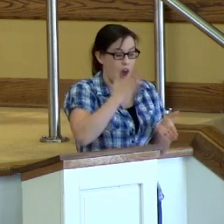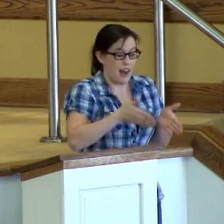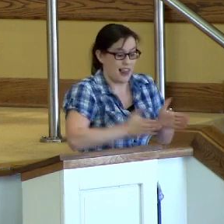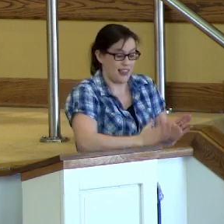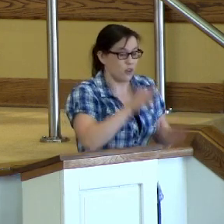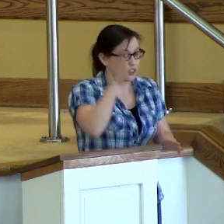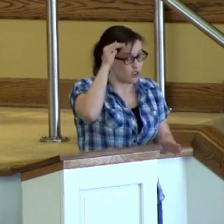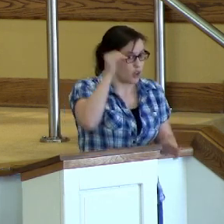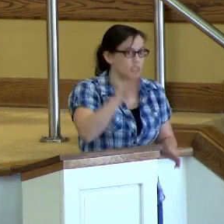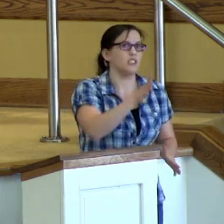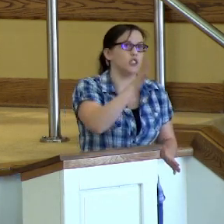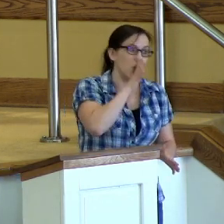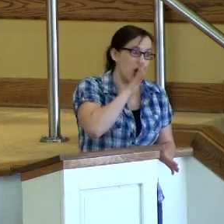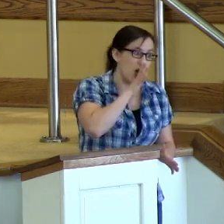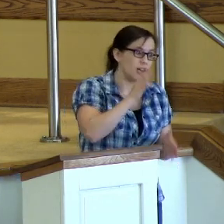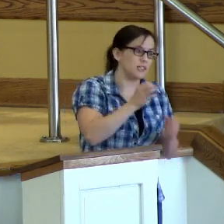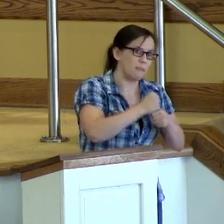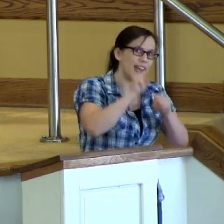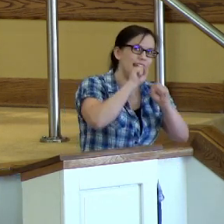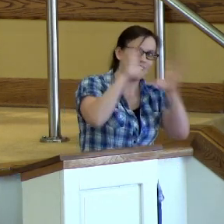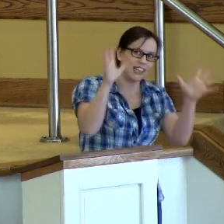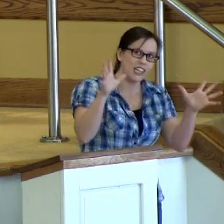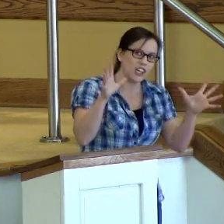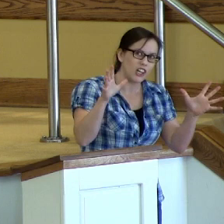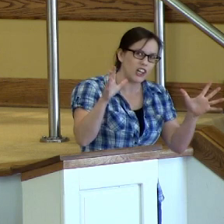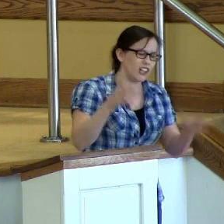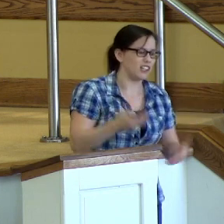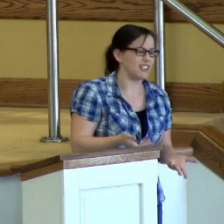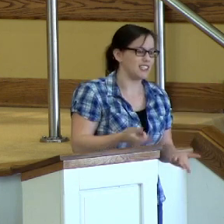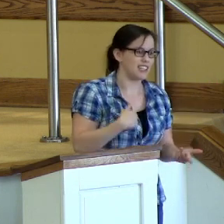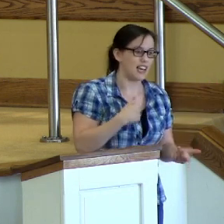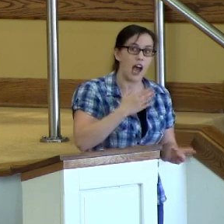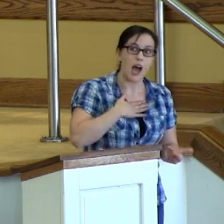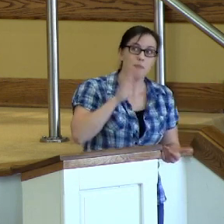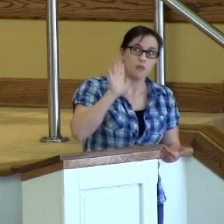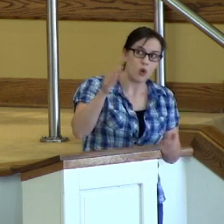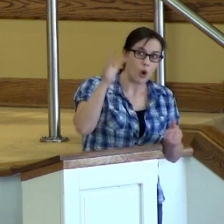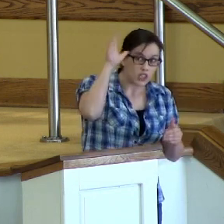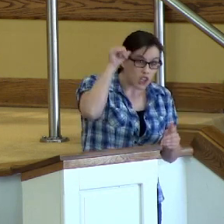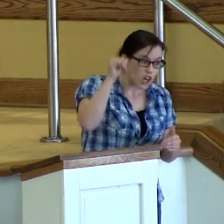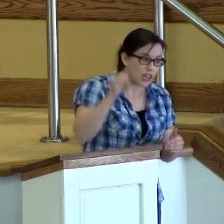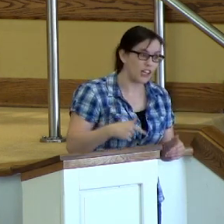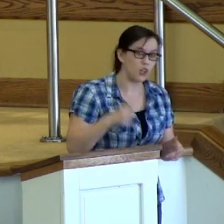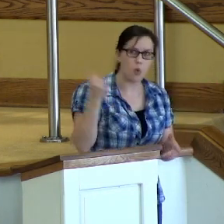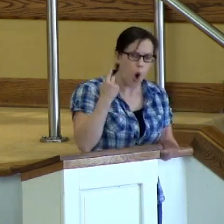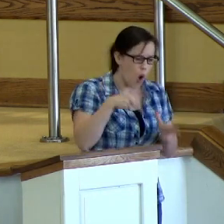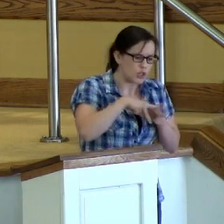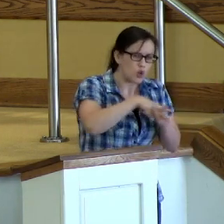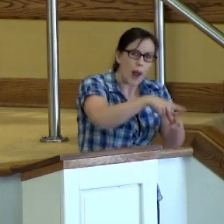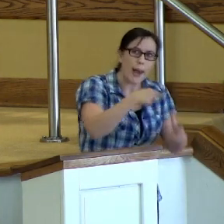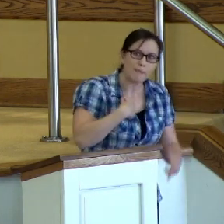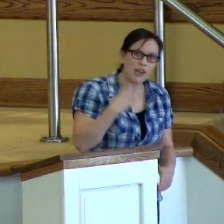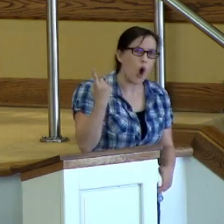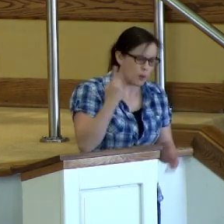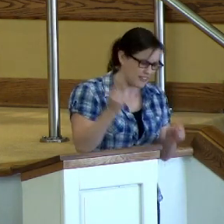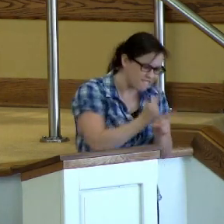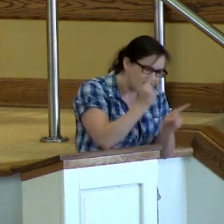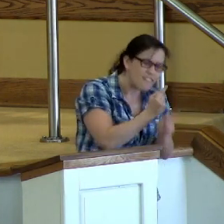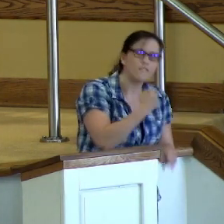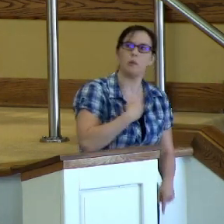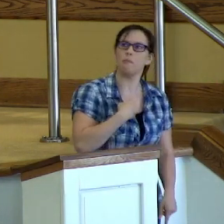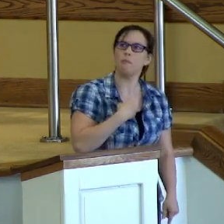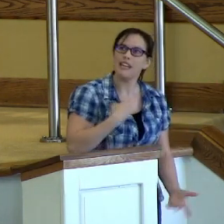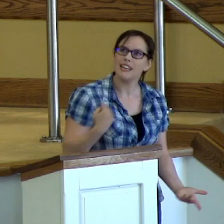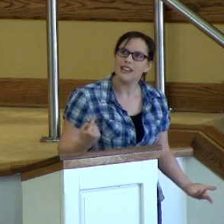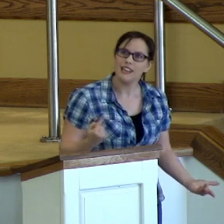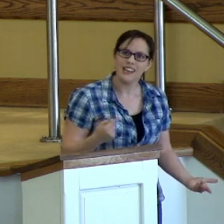it says, am I not thine ass, upon which thou hast ridden ever since I was thine unto this day? Was I ever wont